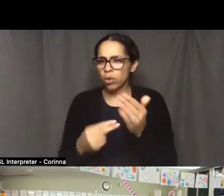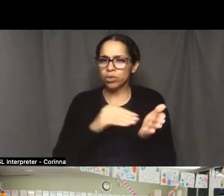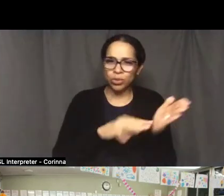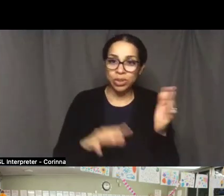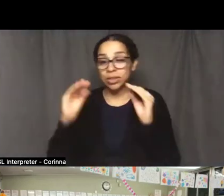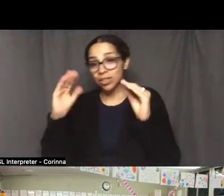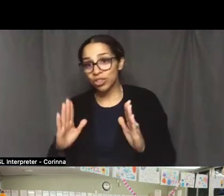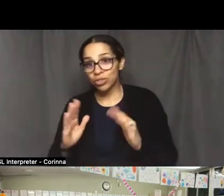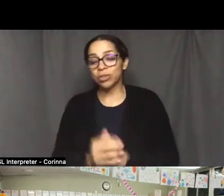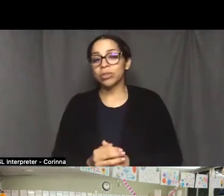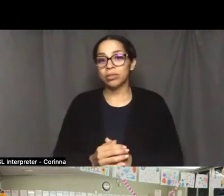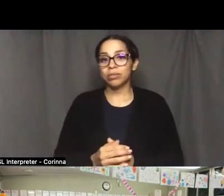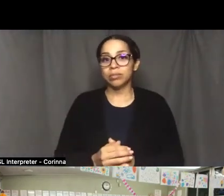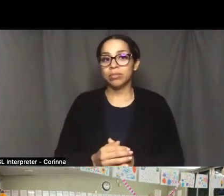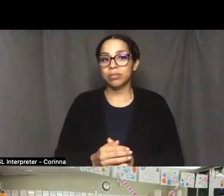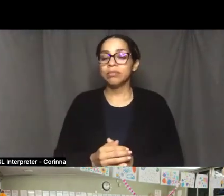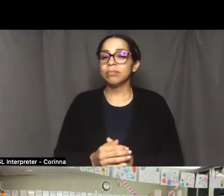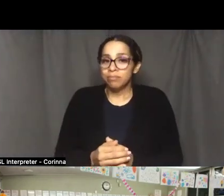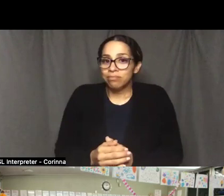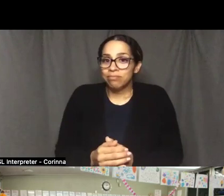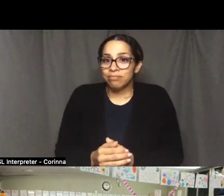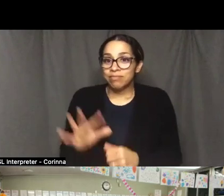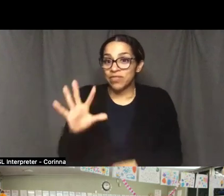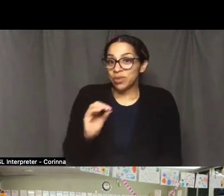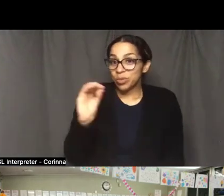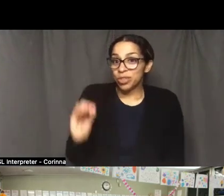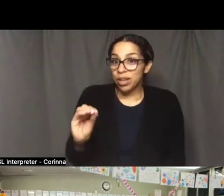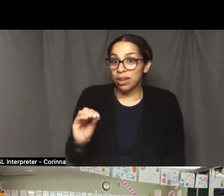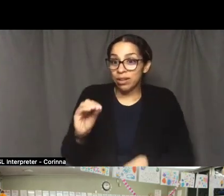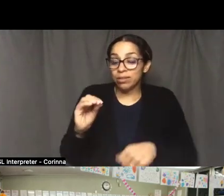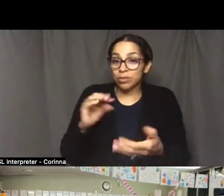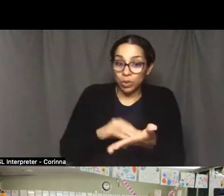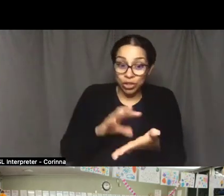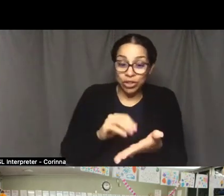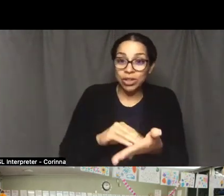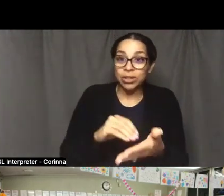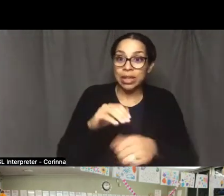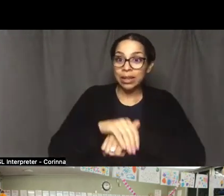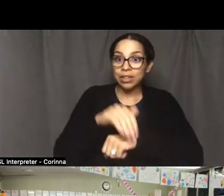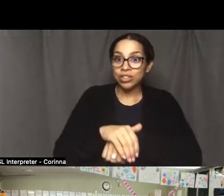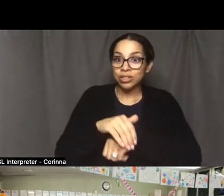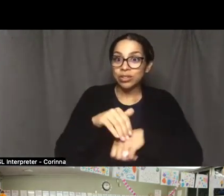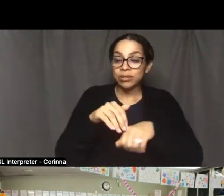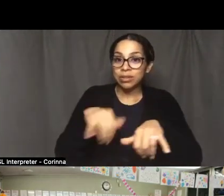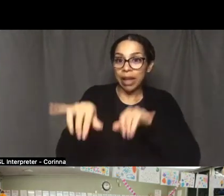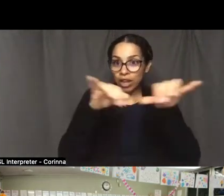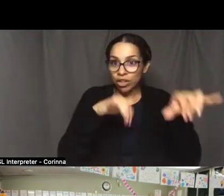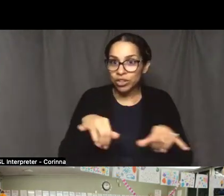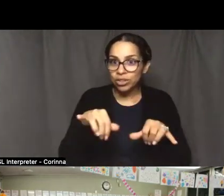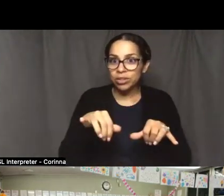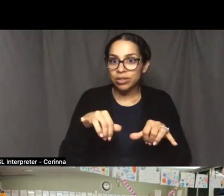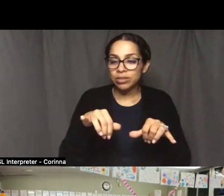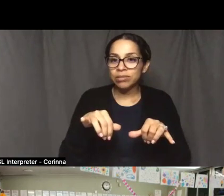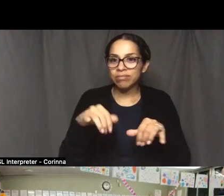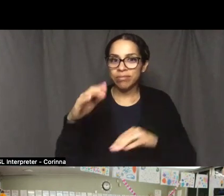of the time to learn the English language standards that they would if they were going to a school that wasn't. So that's